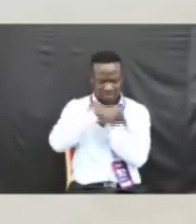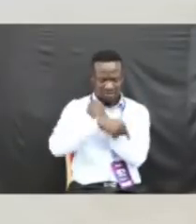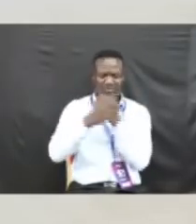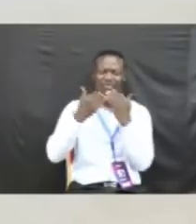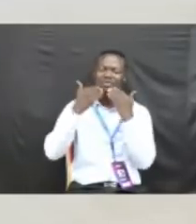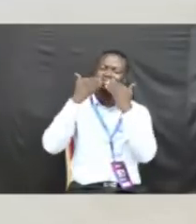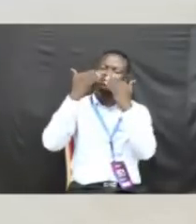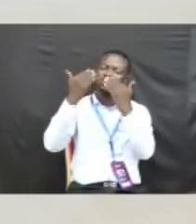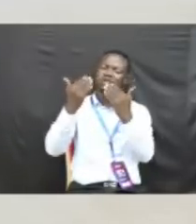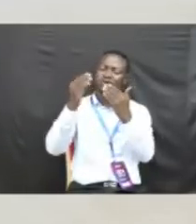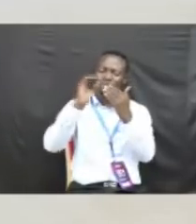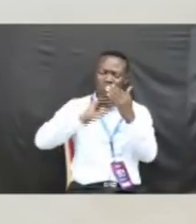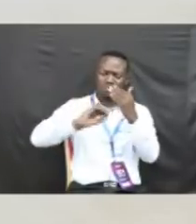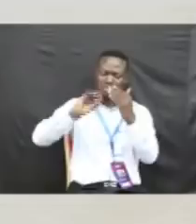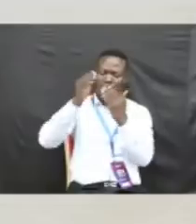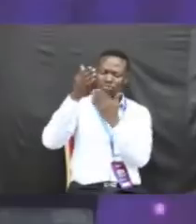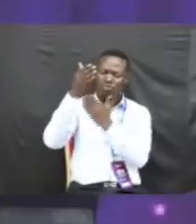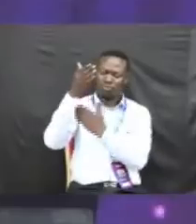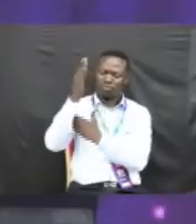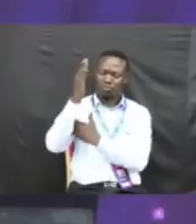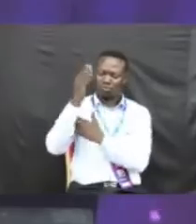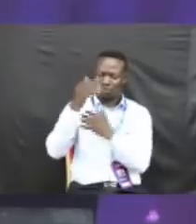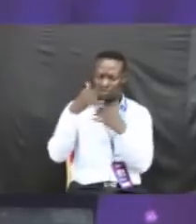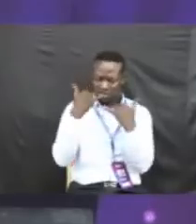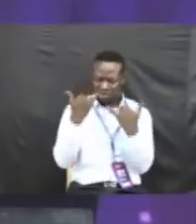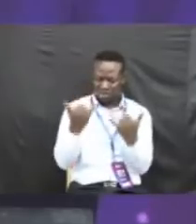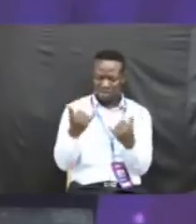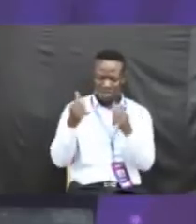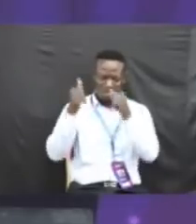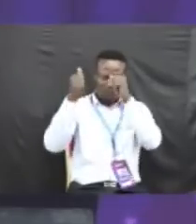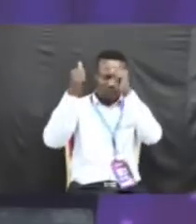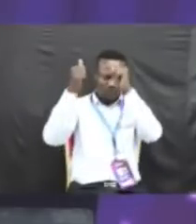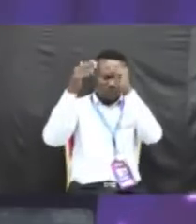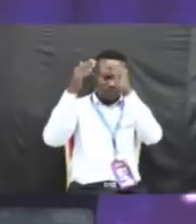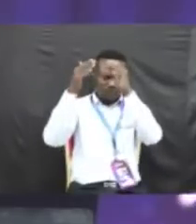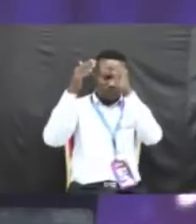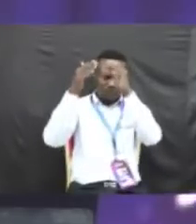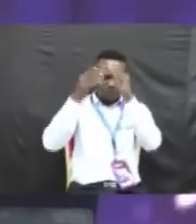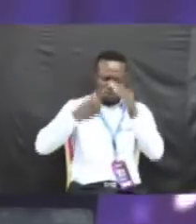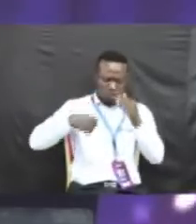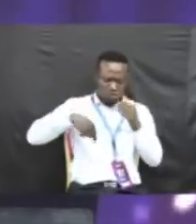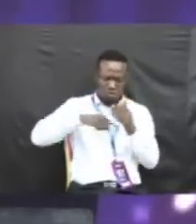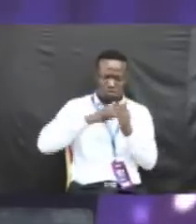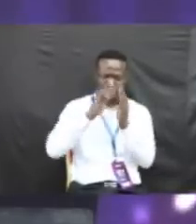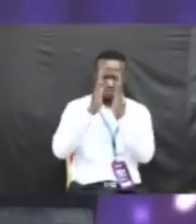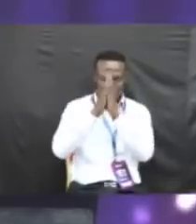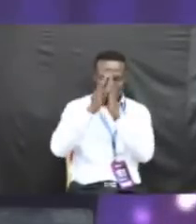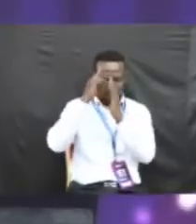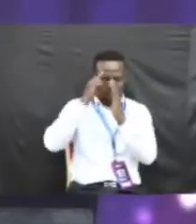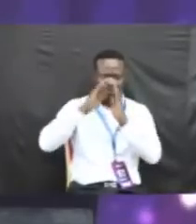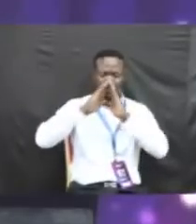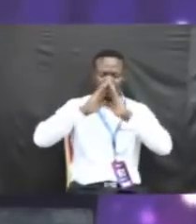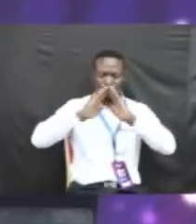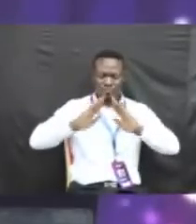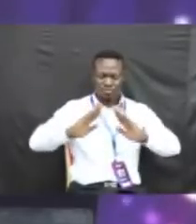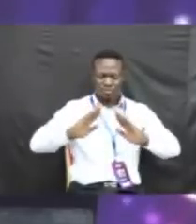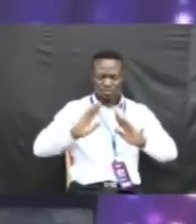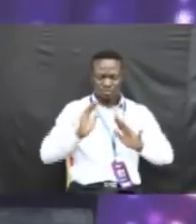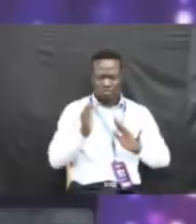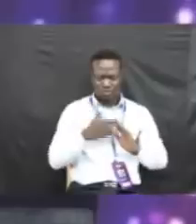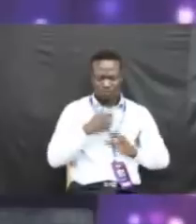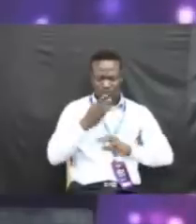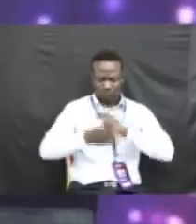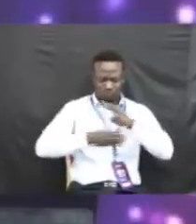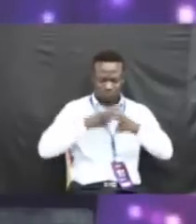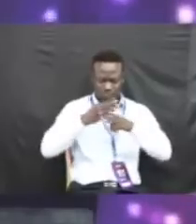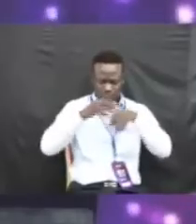Thank you, oh God. And now, Father God, we pray for the peace of our world.